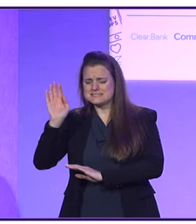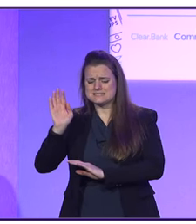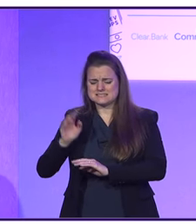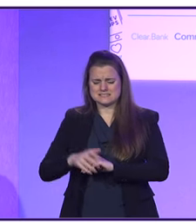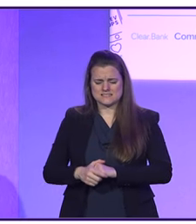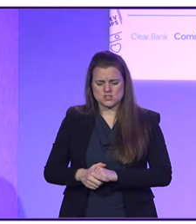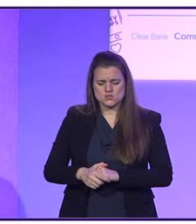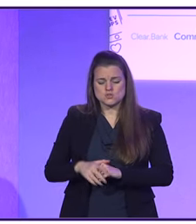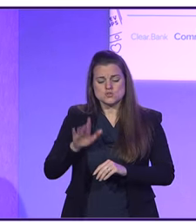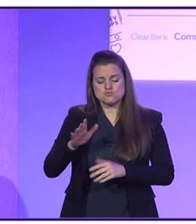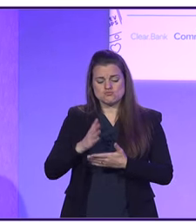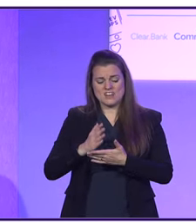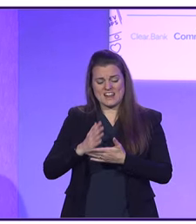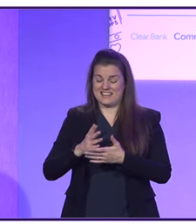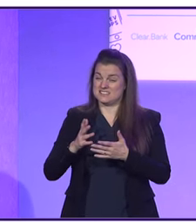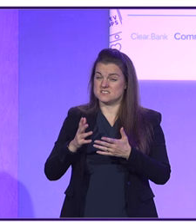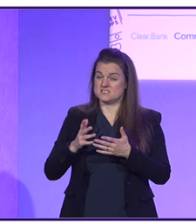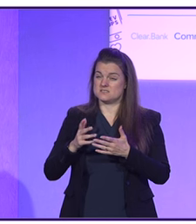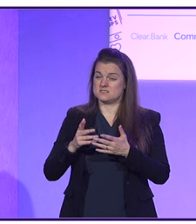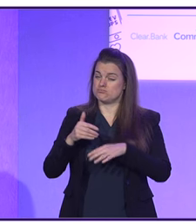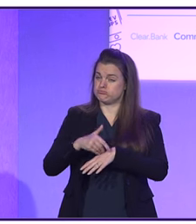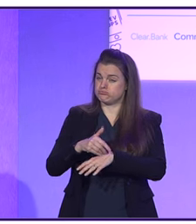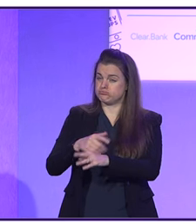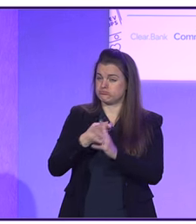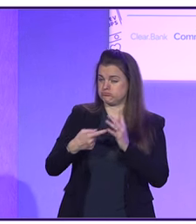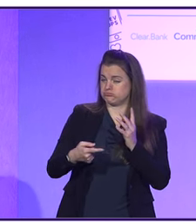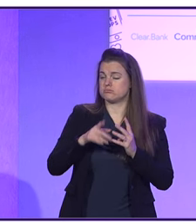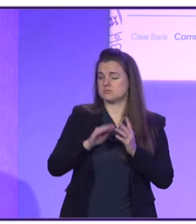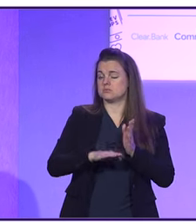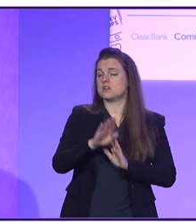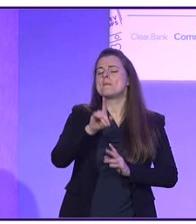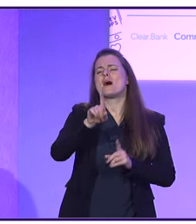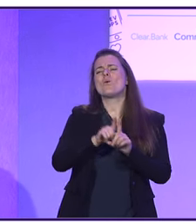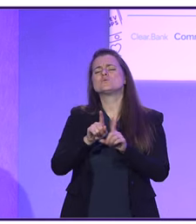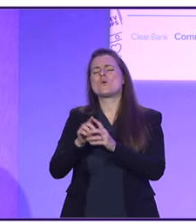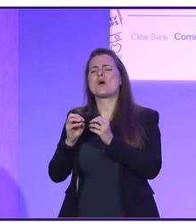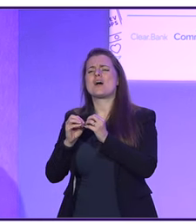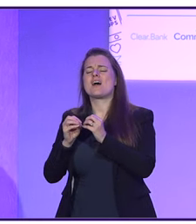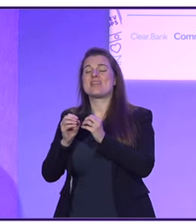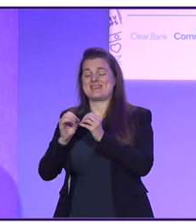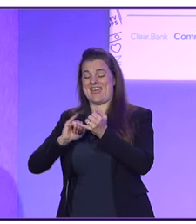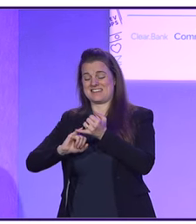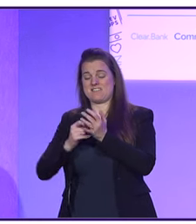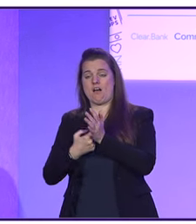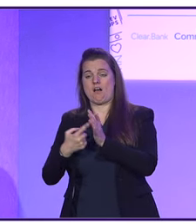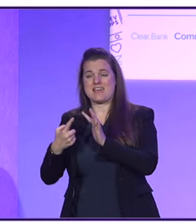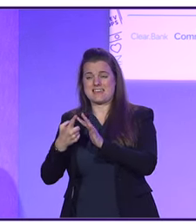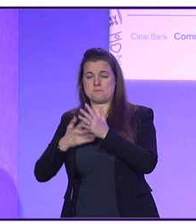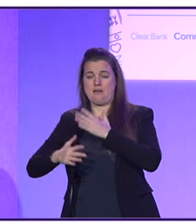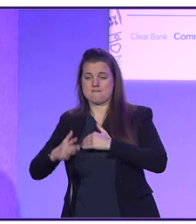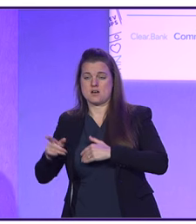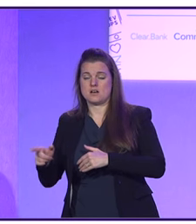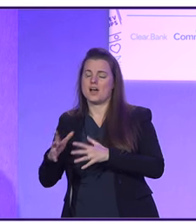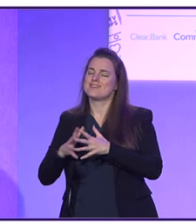Dali painting, so it's really quite out there. The second thing is the practices of SREs. So I greatly enjoyed chaos